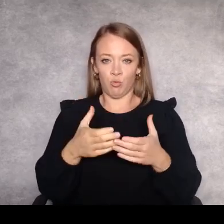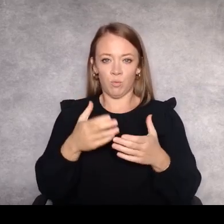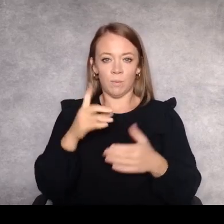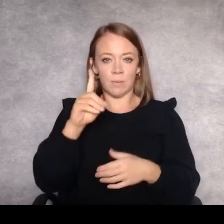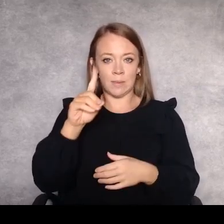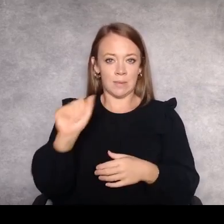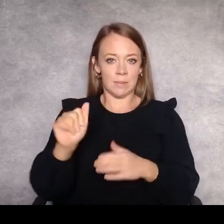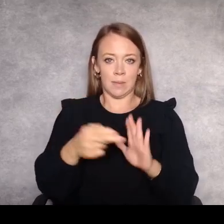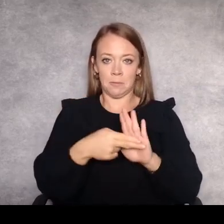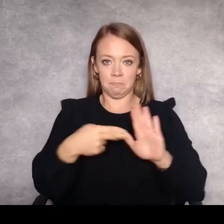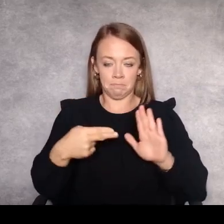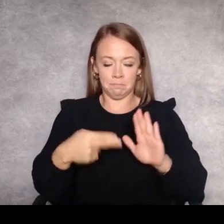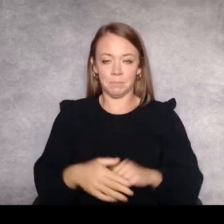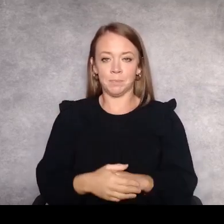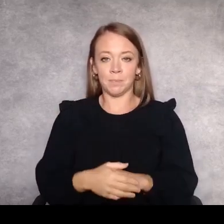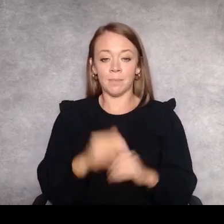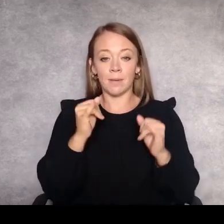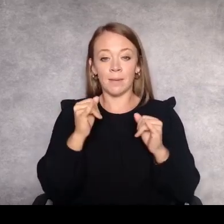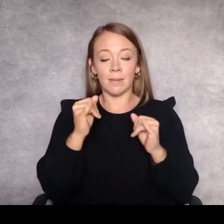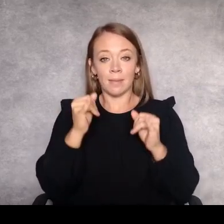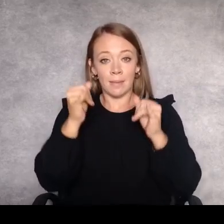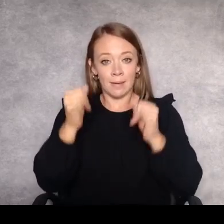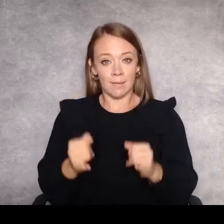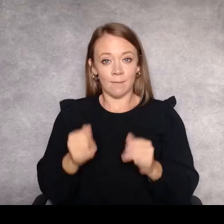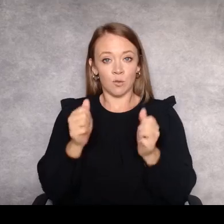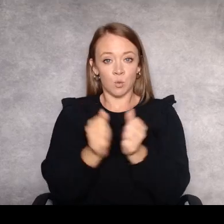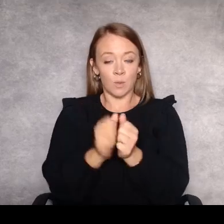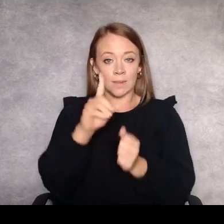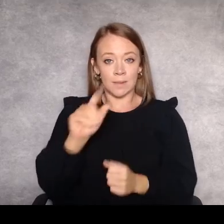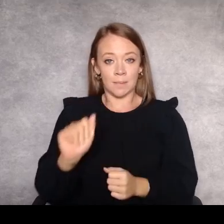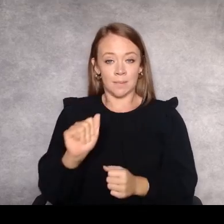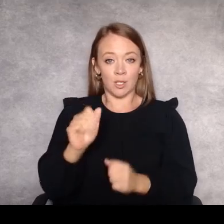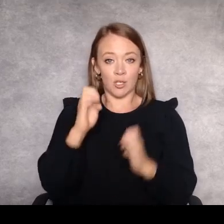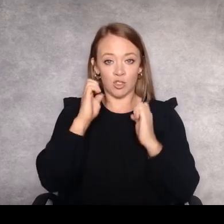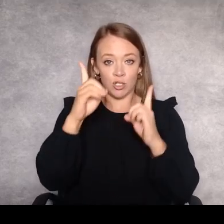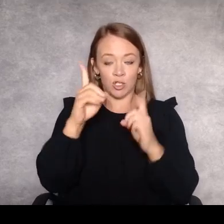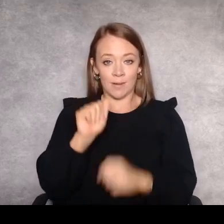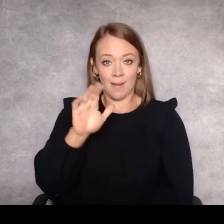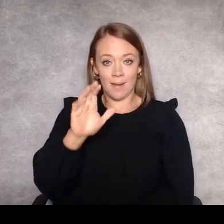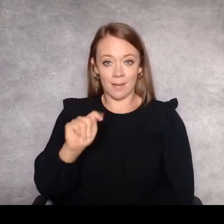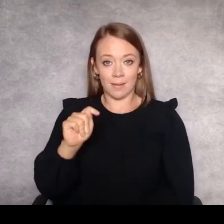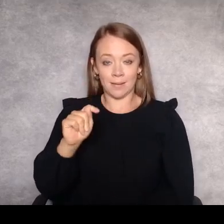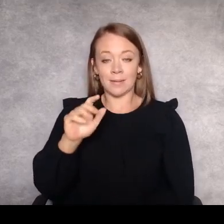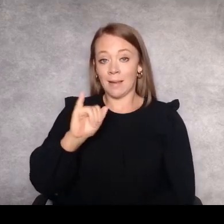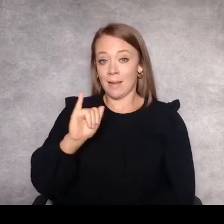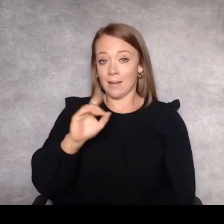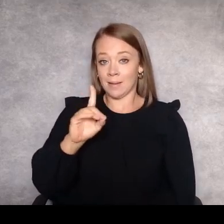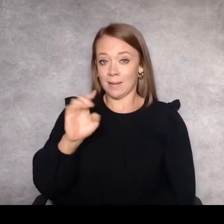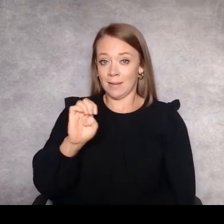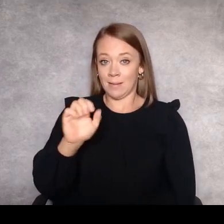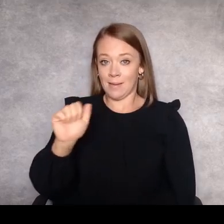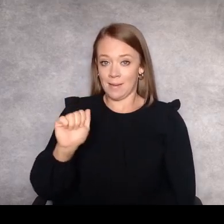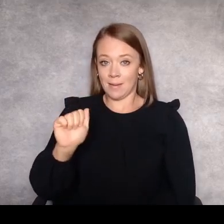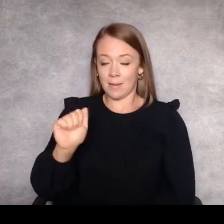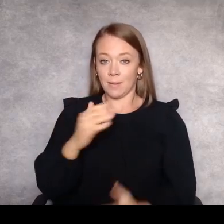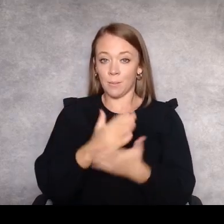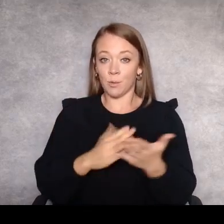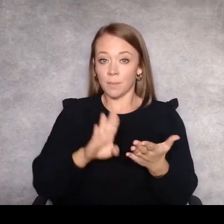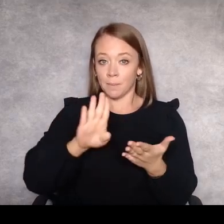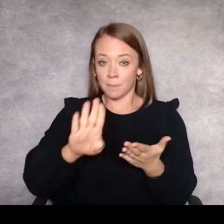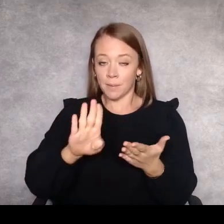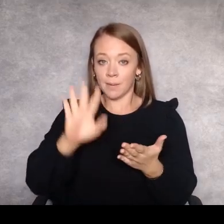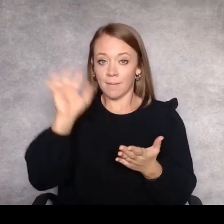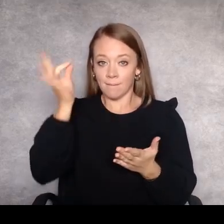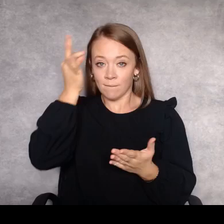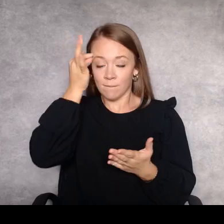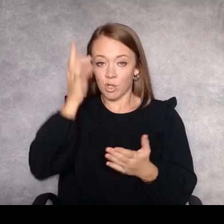of disability. The Individuals with Disabilities Education Act, or IDEA, Part B,